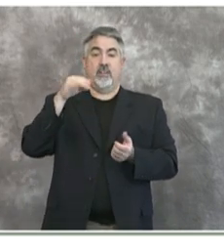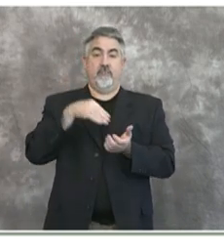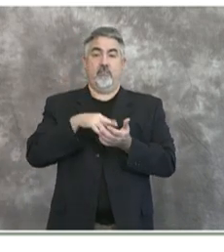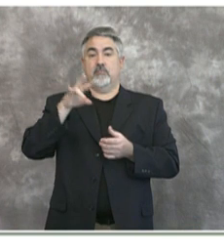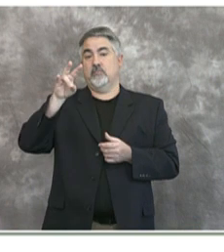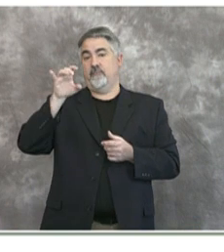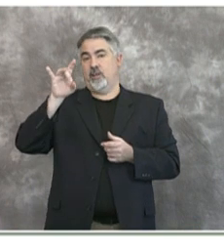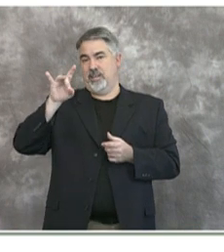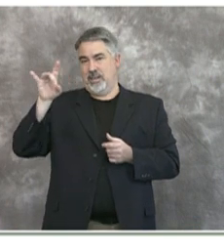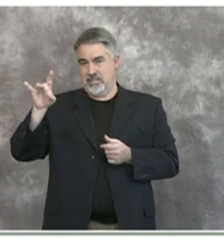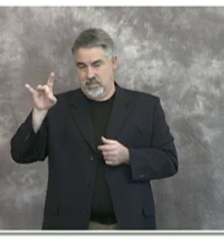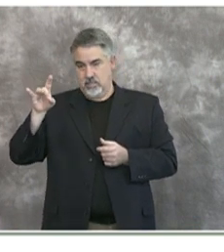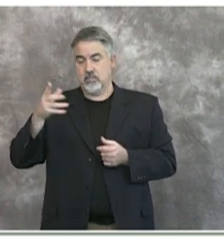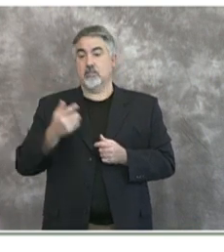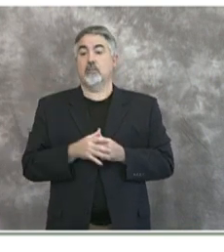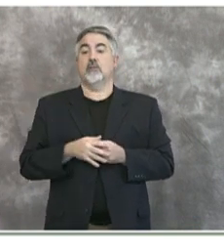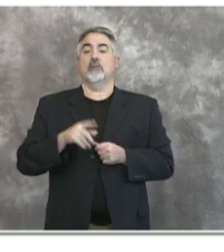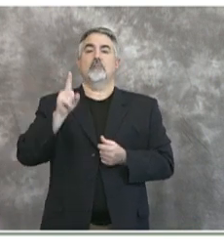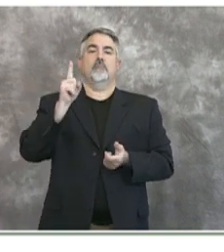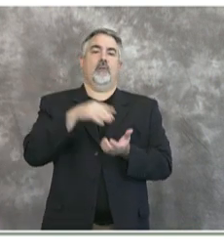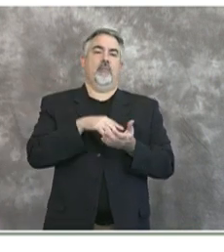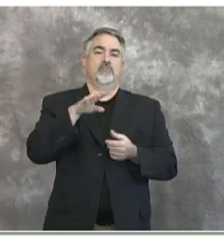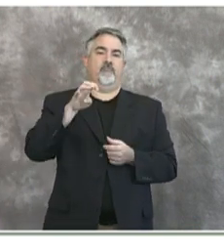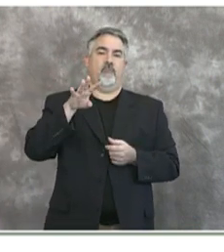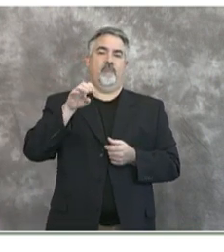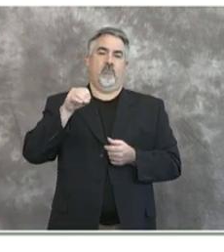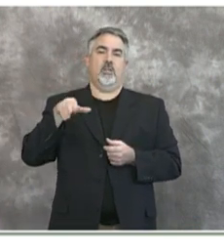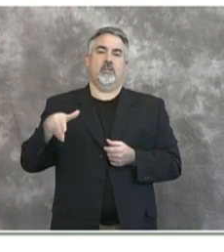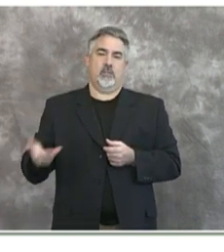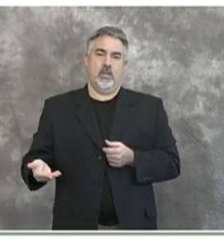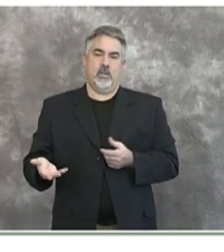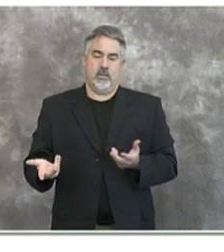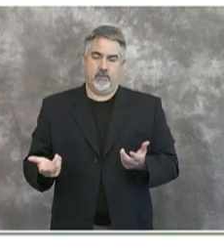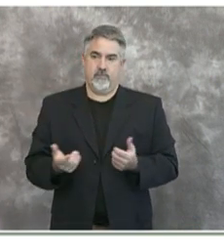38,000 positive cases have been reported, and this includes